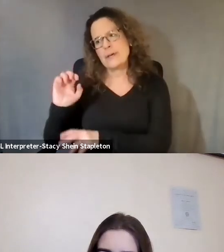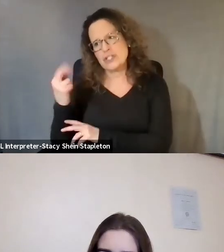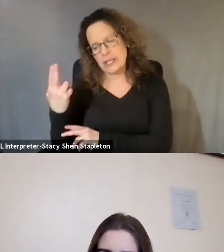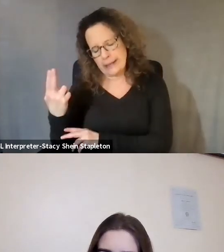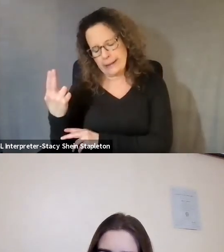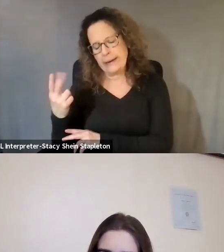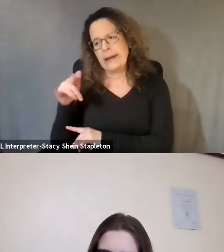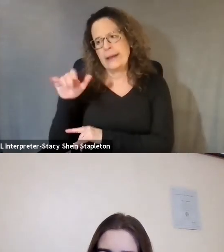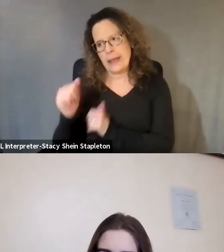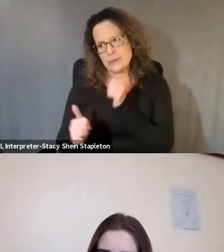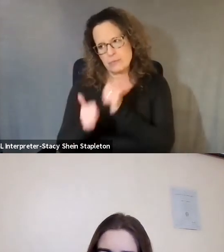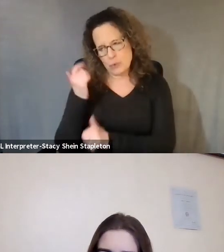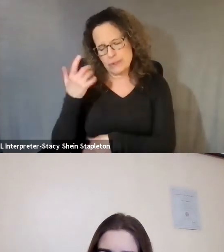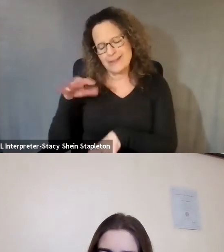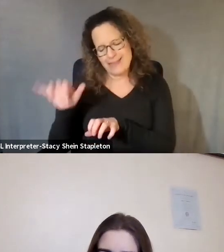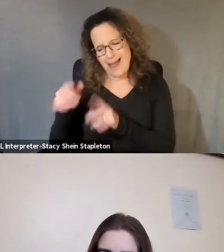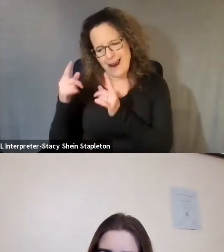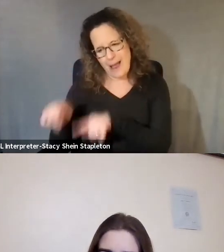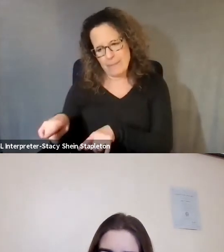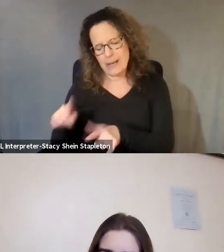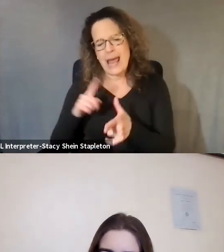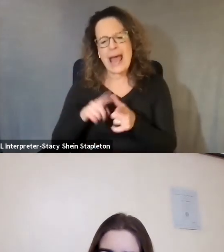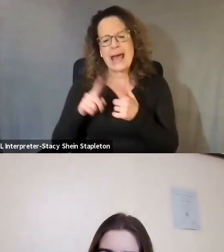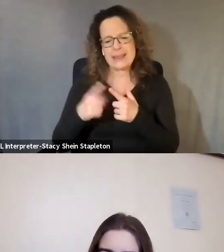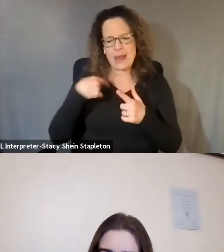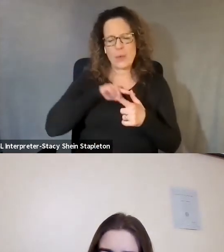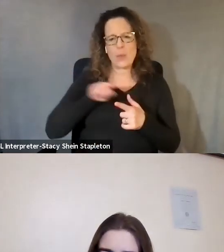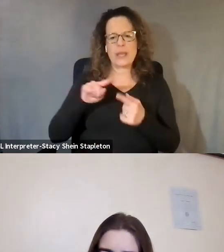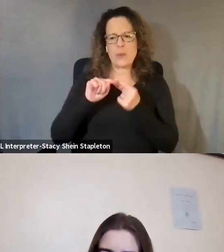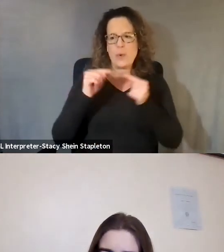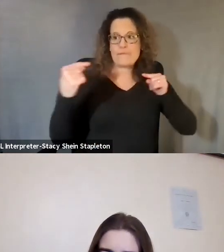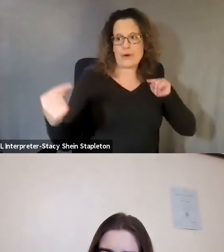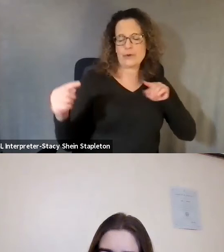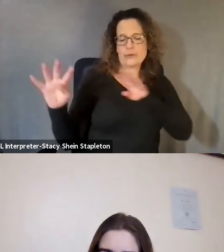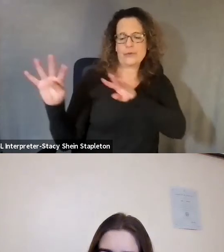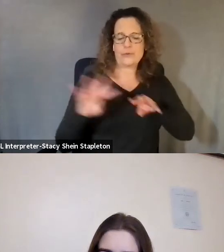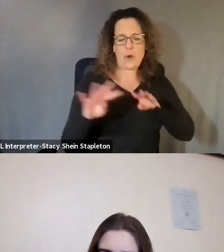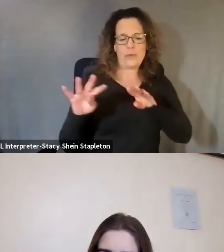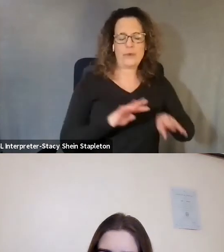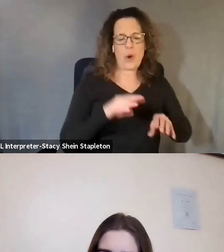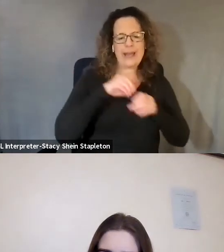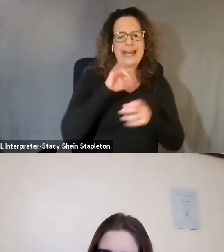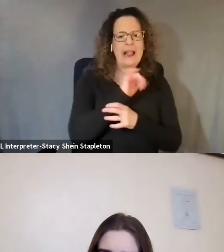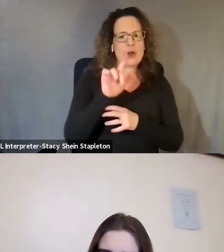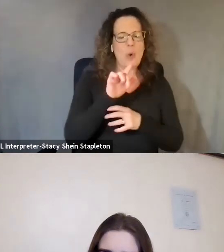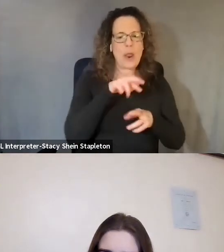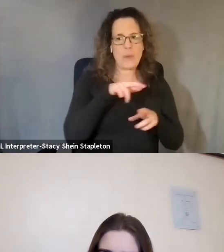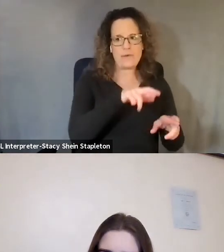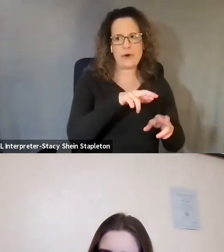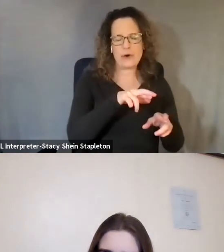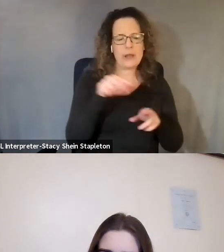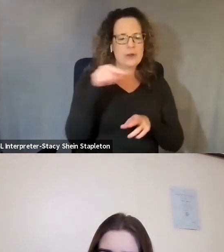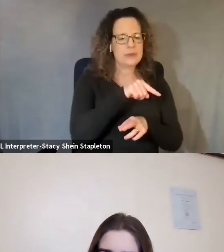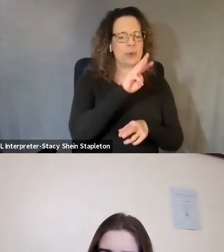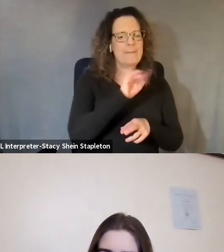it mostly did, and that we have reversed it to flow into the Illinois River and the Mississippi